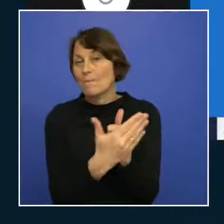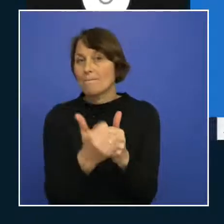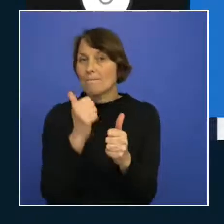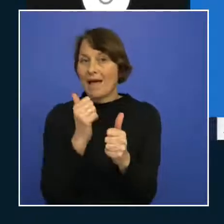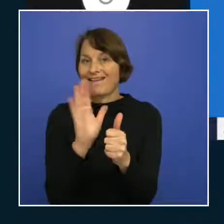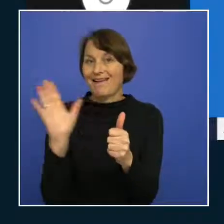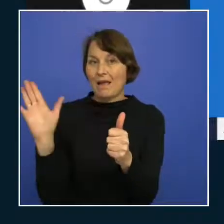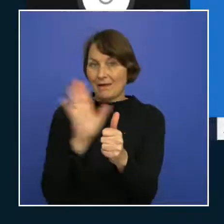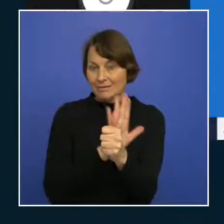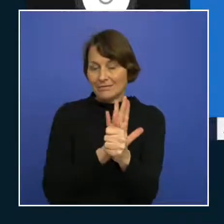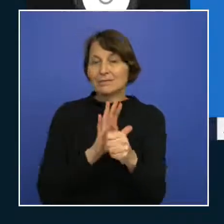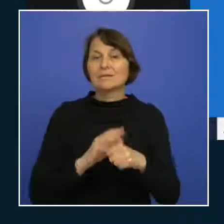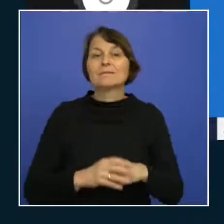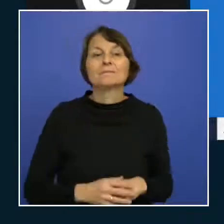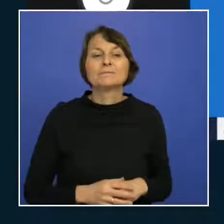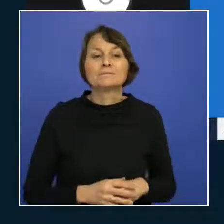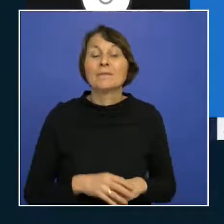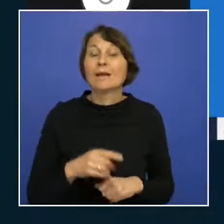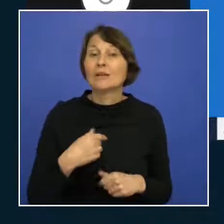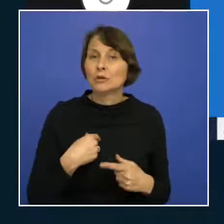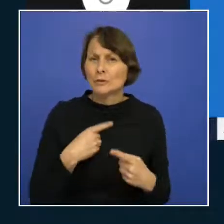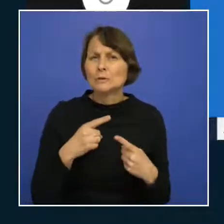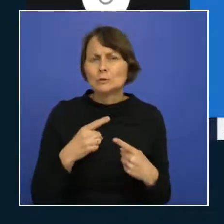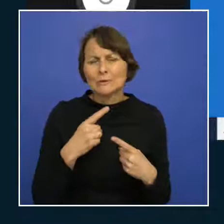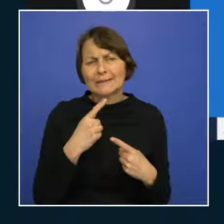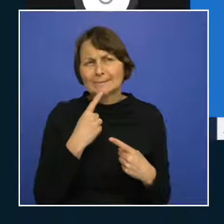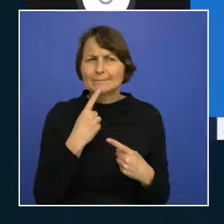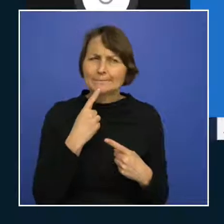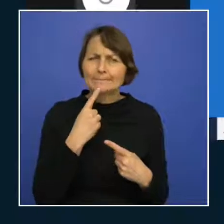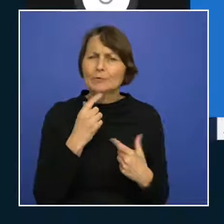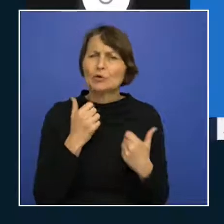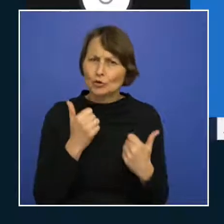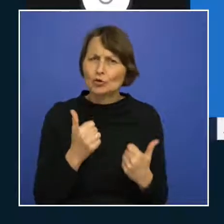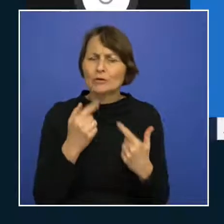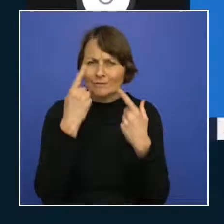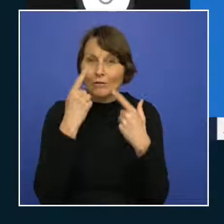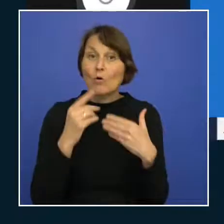thought about was that it's really tedious to, deploy a front